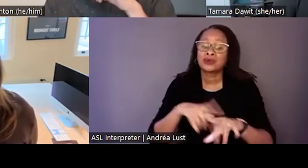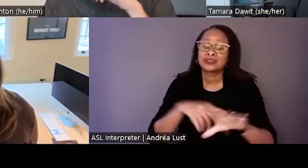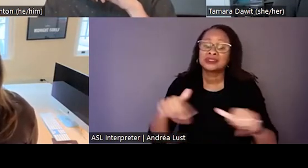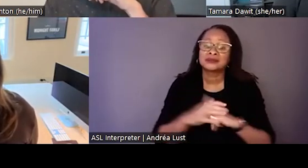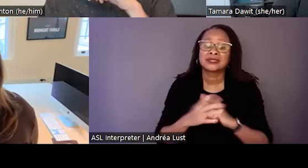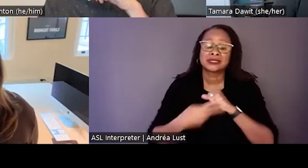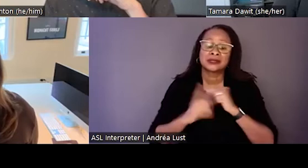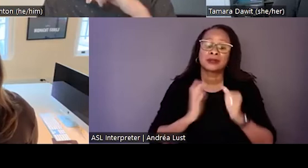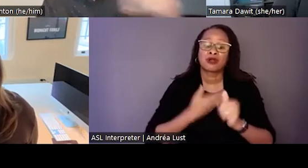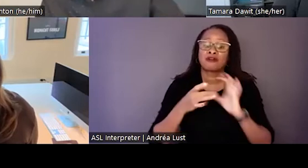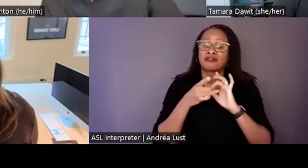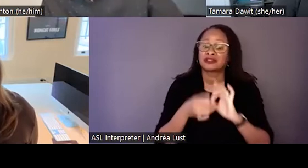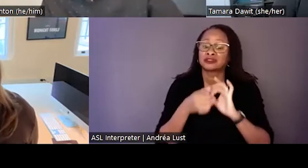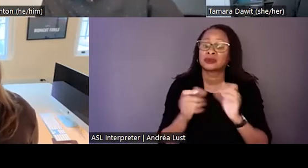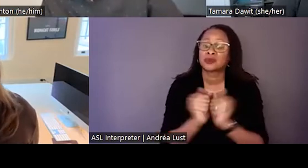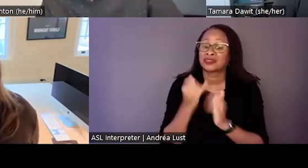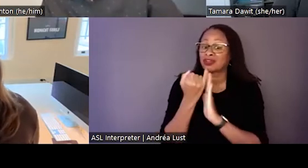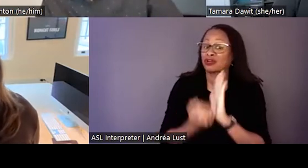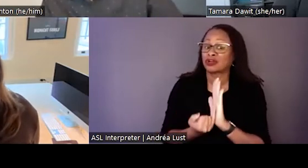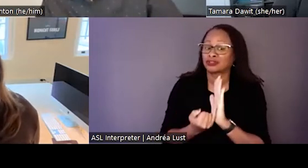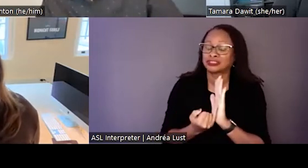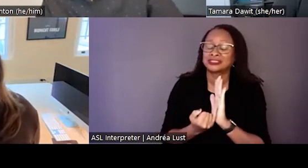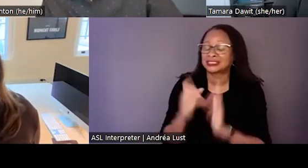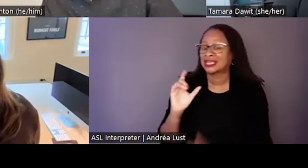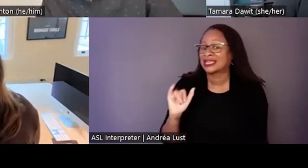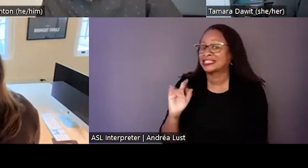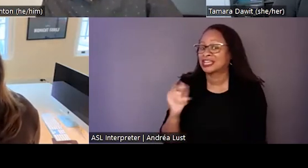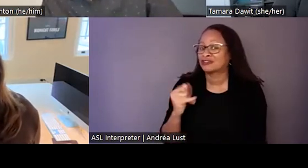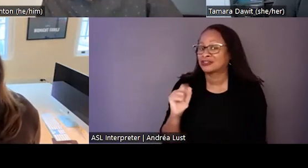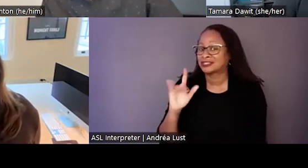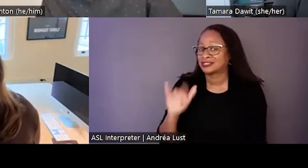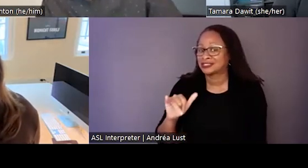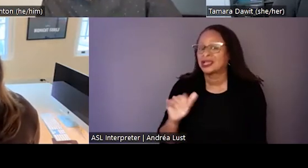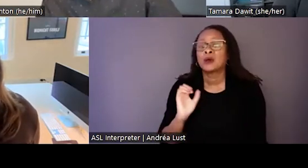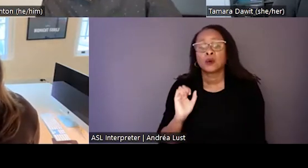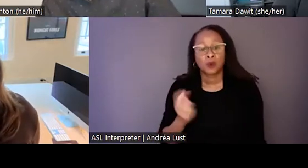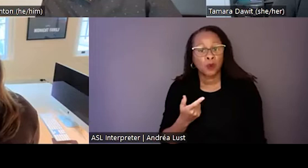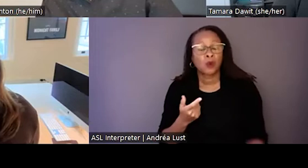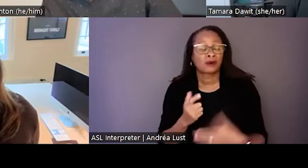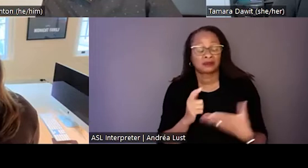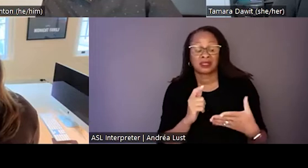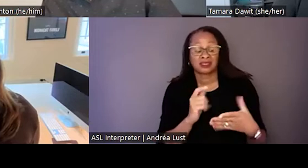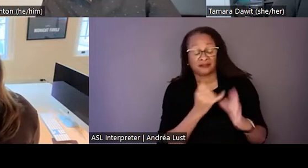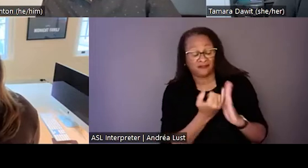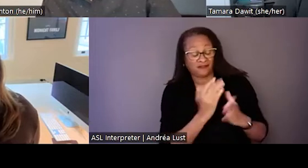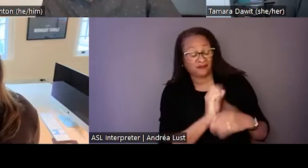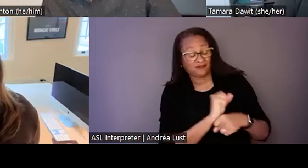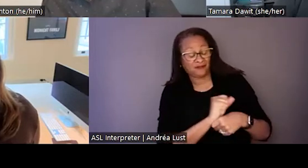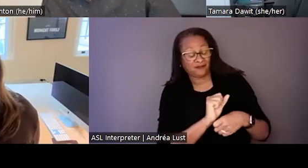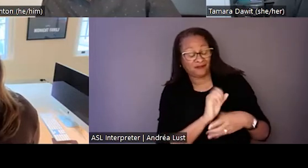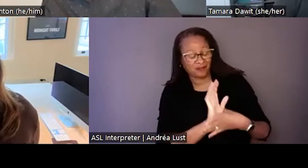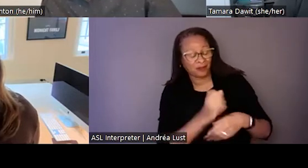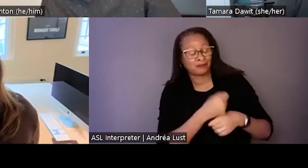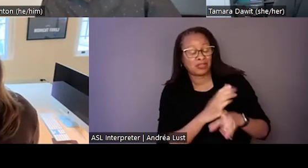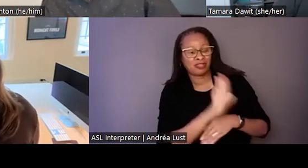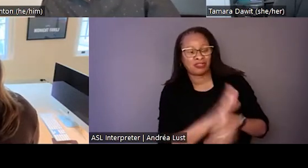our relationship with the artistic integrity or the filmmakers' autonomy while we are being